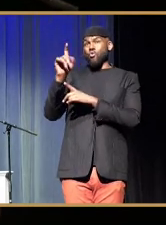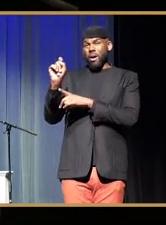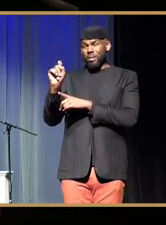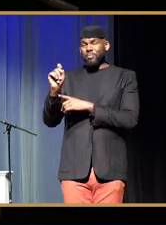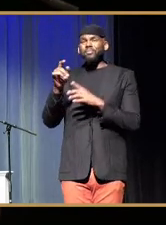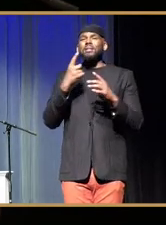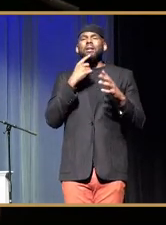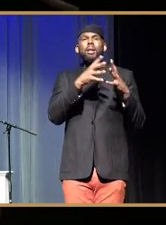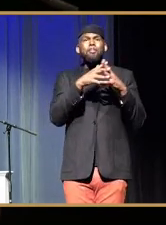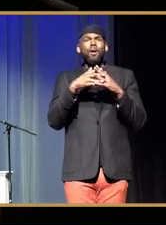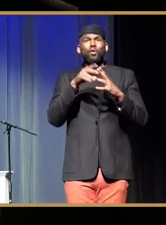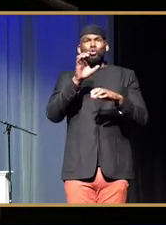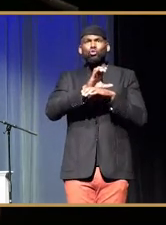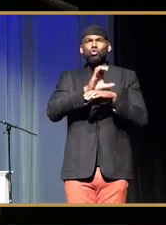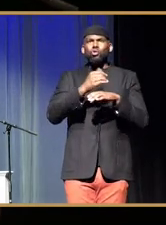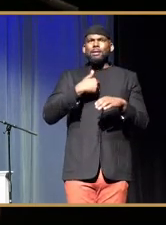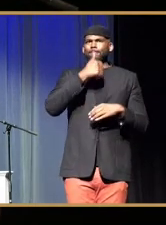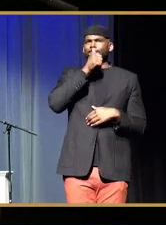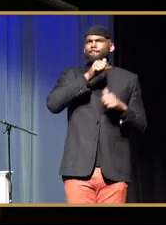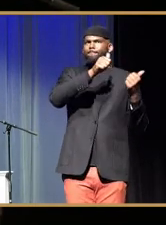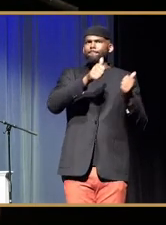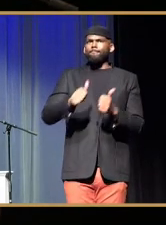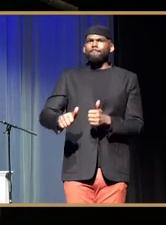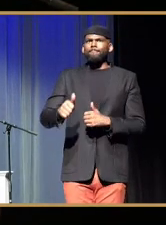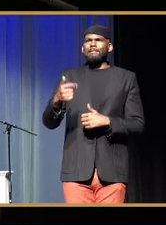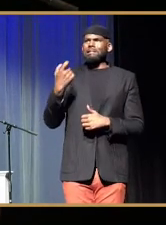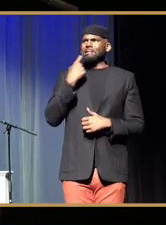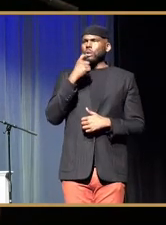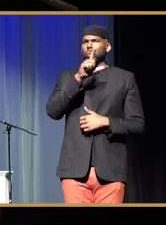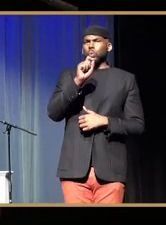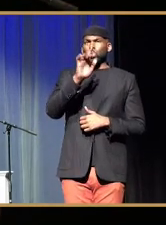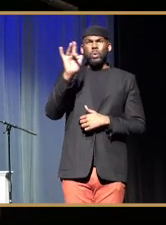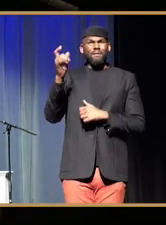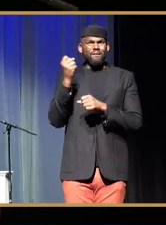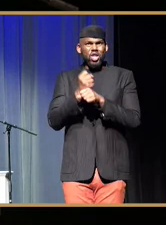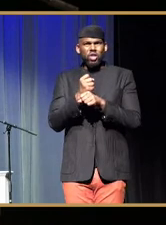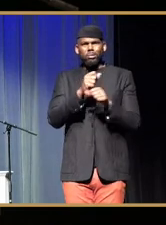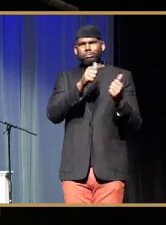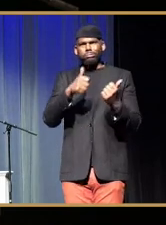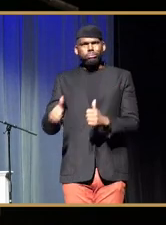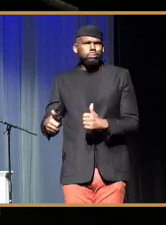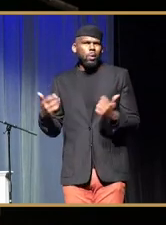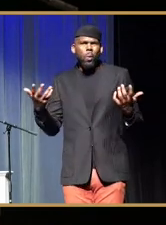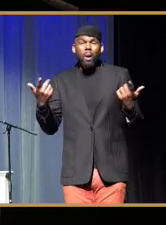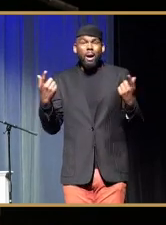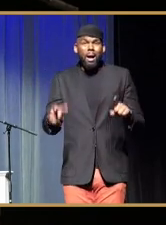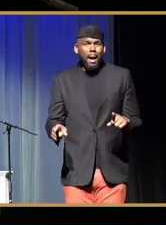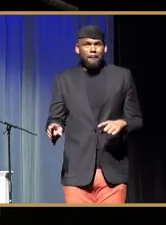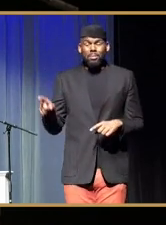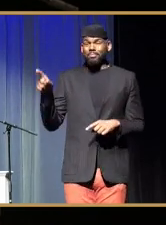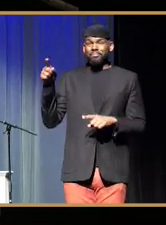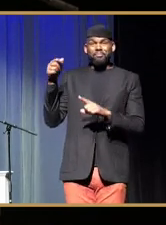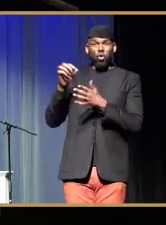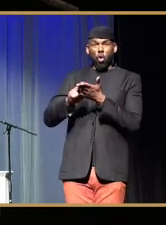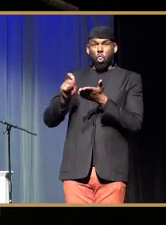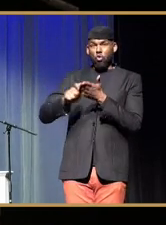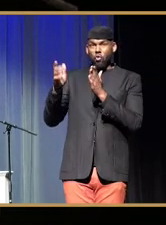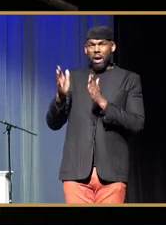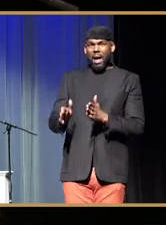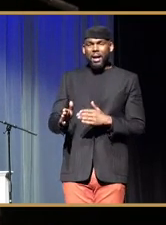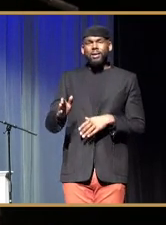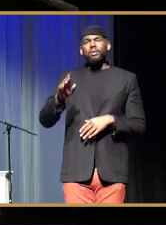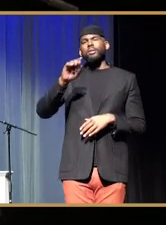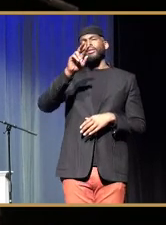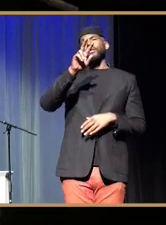pulpit has suffered a decline in the last 20 to 25 years. What has happened, he asked, to the legacy of